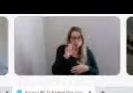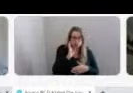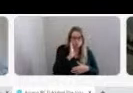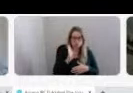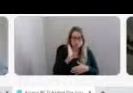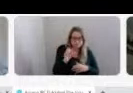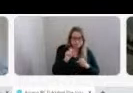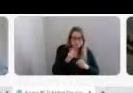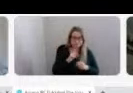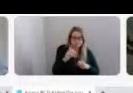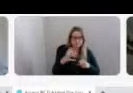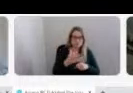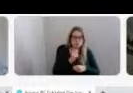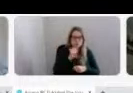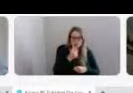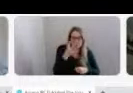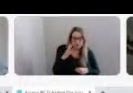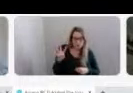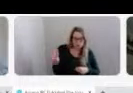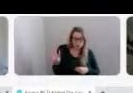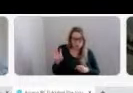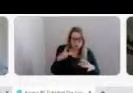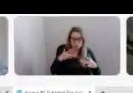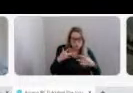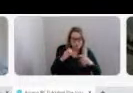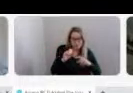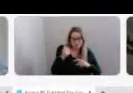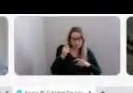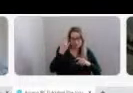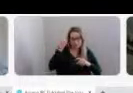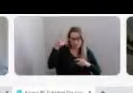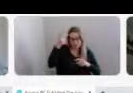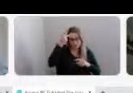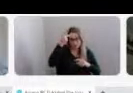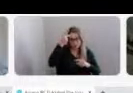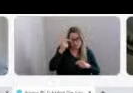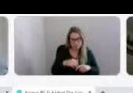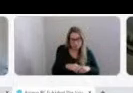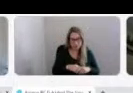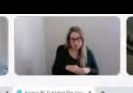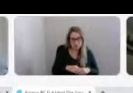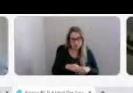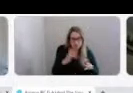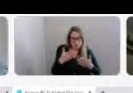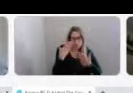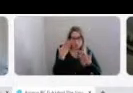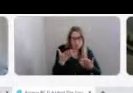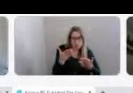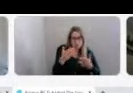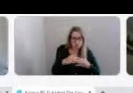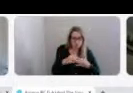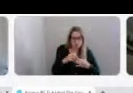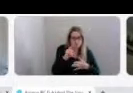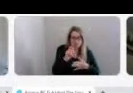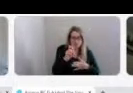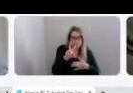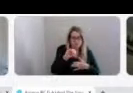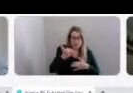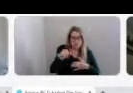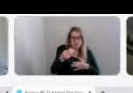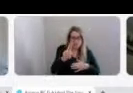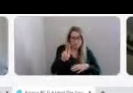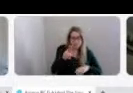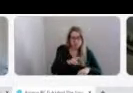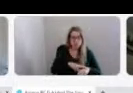no reason to list new concerns from the other party a proposed revision submitted by the navajo nation is